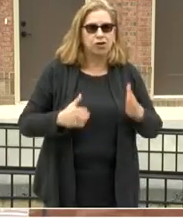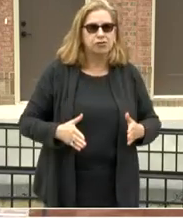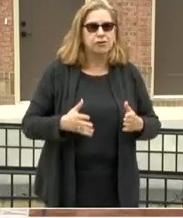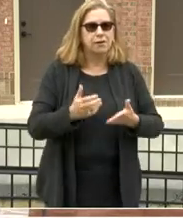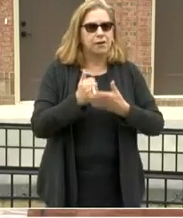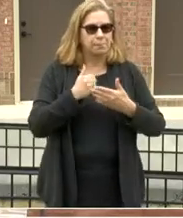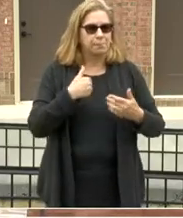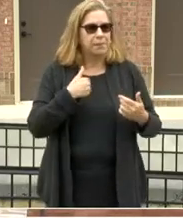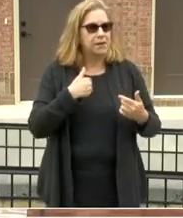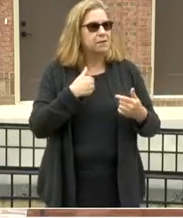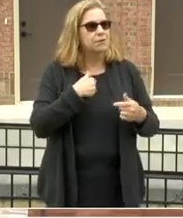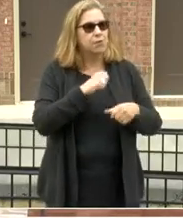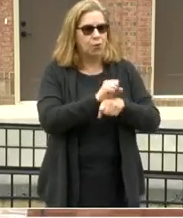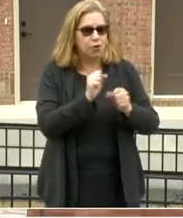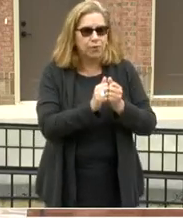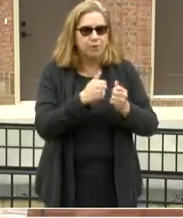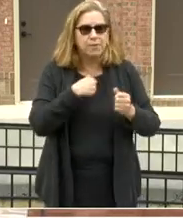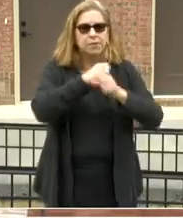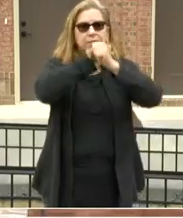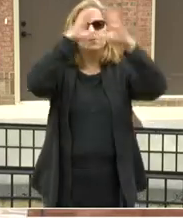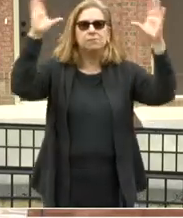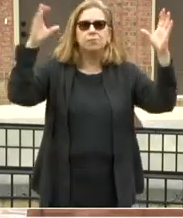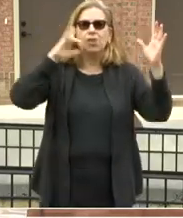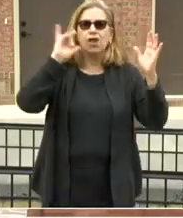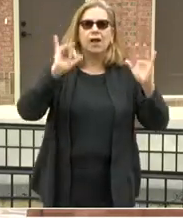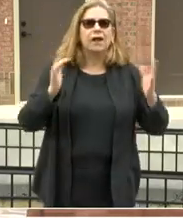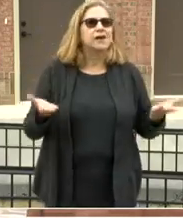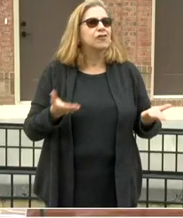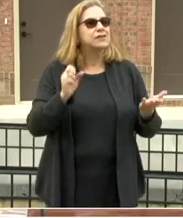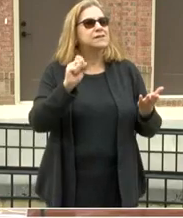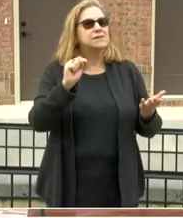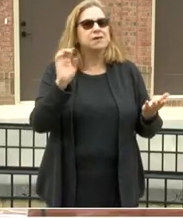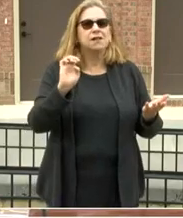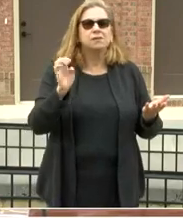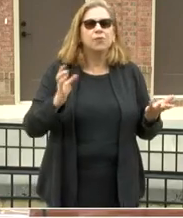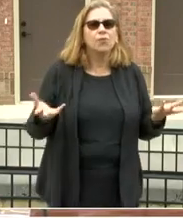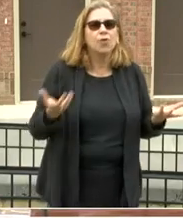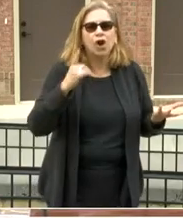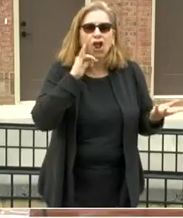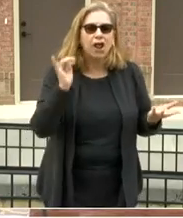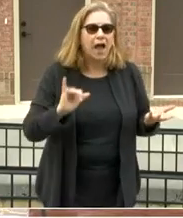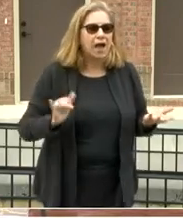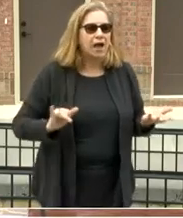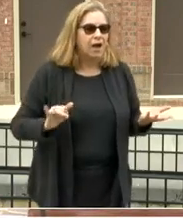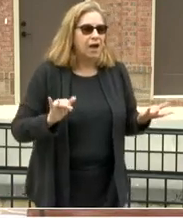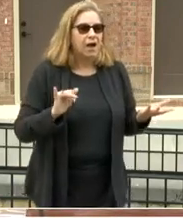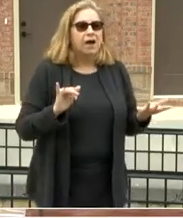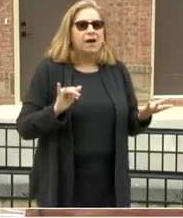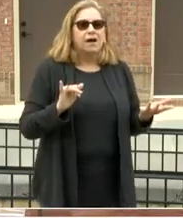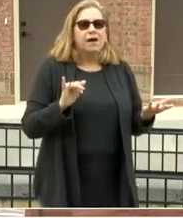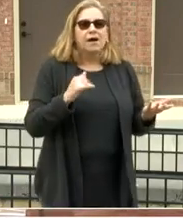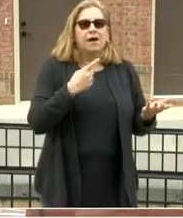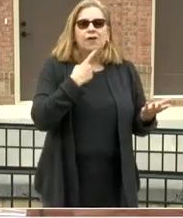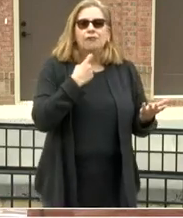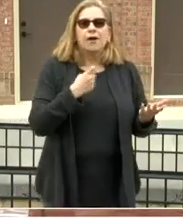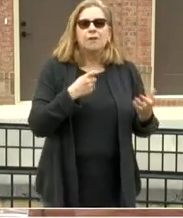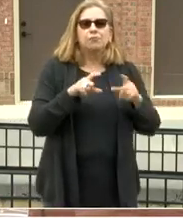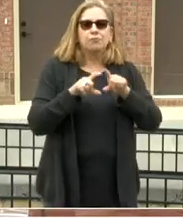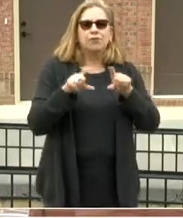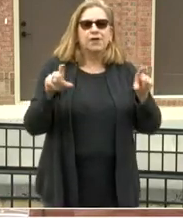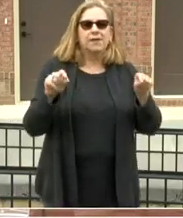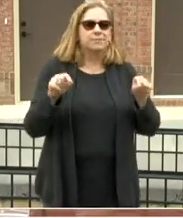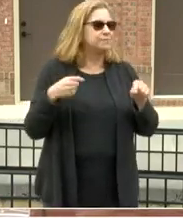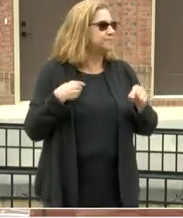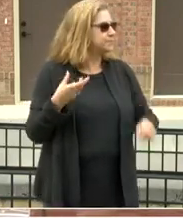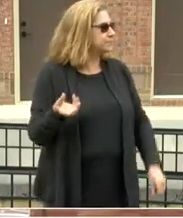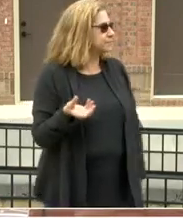here at St. Elizabeth's East. And I want to bring up first Red Brick and their managing partner, William Passmore,